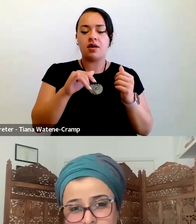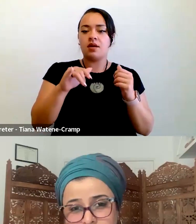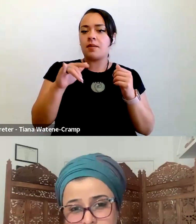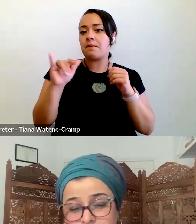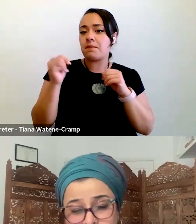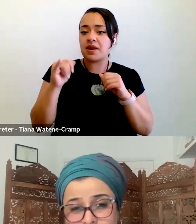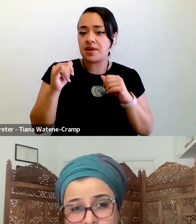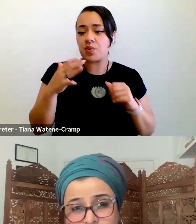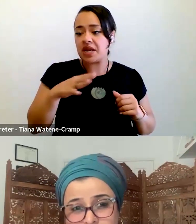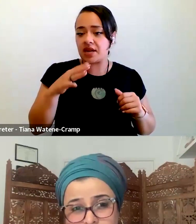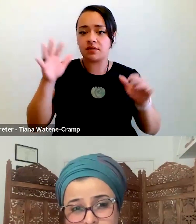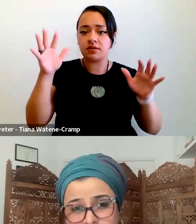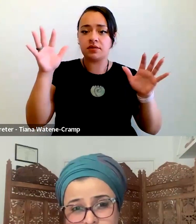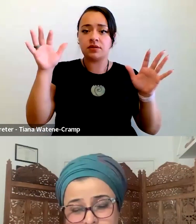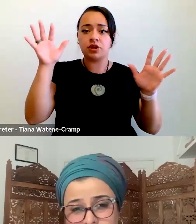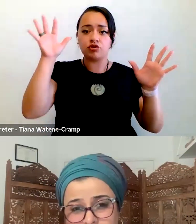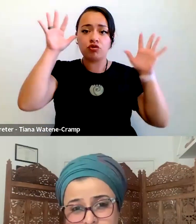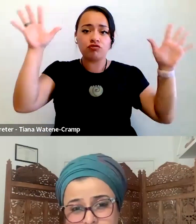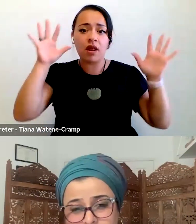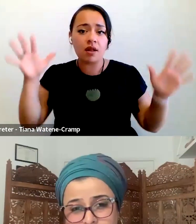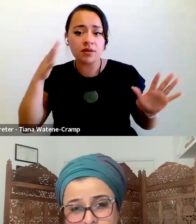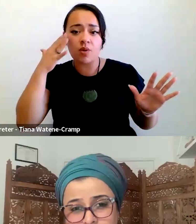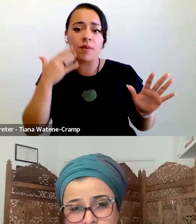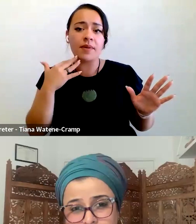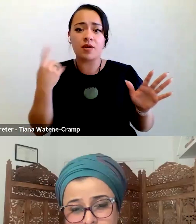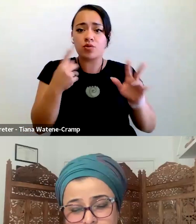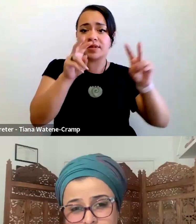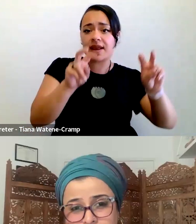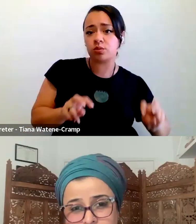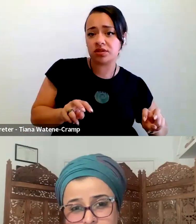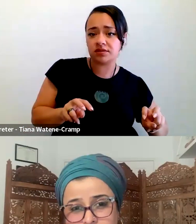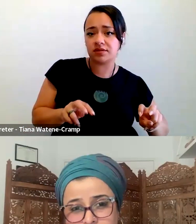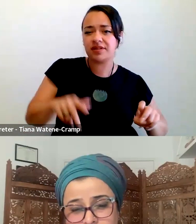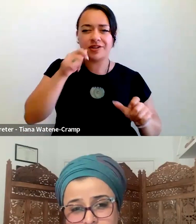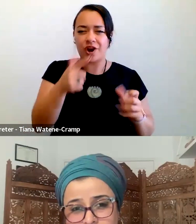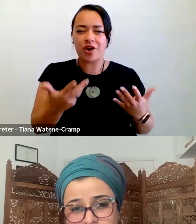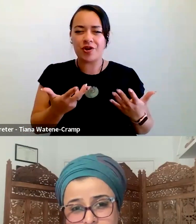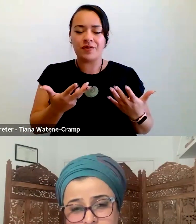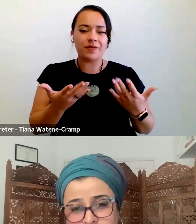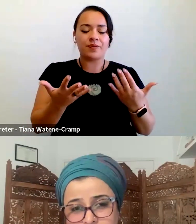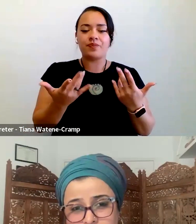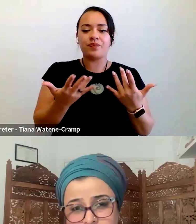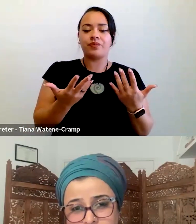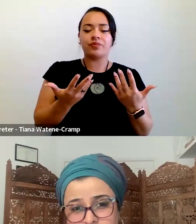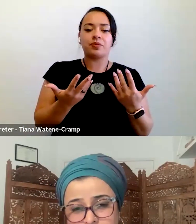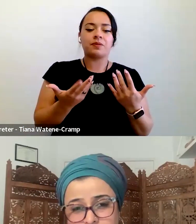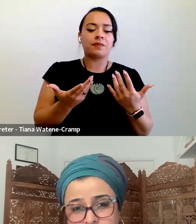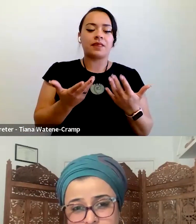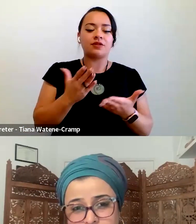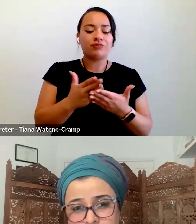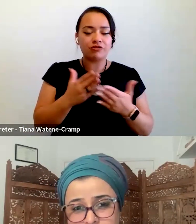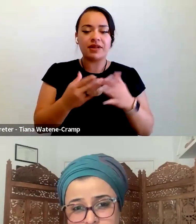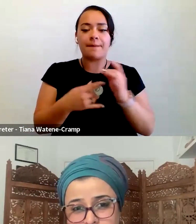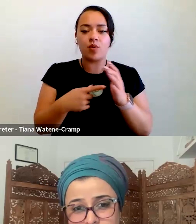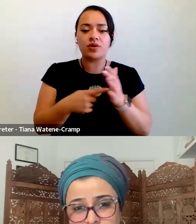woman. So let's find a Torres Strait Islander woman who's an accountant. You know, it's really important actually